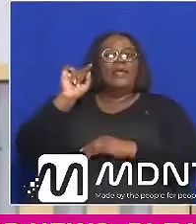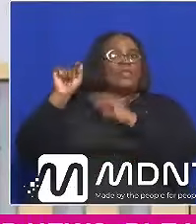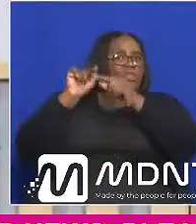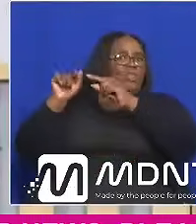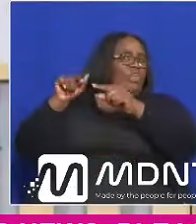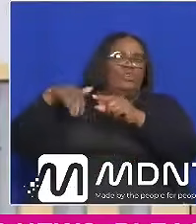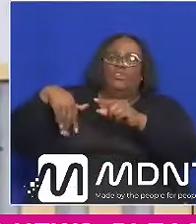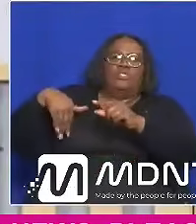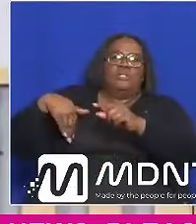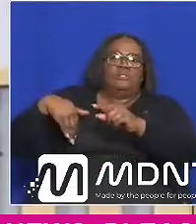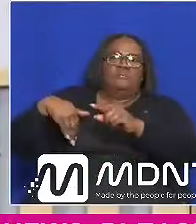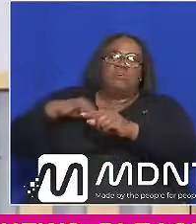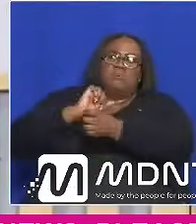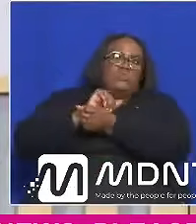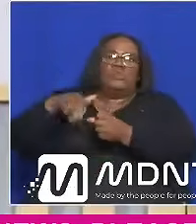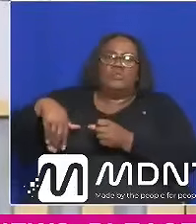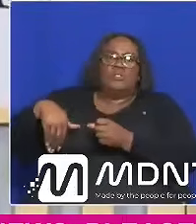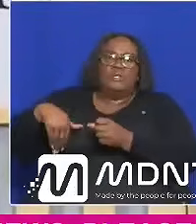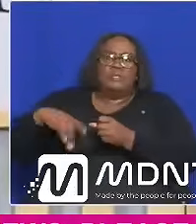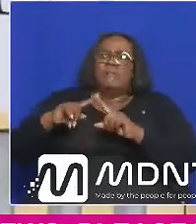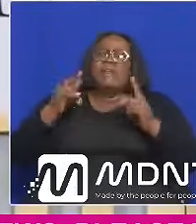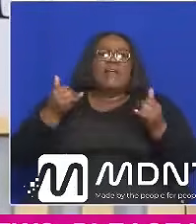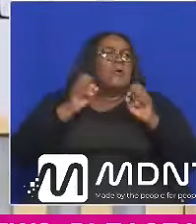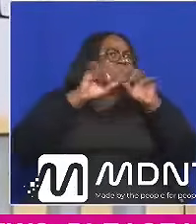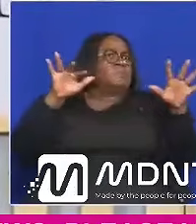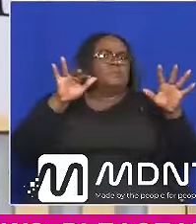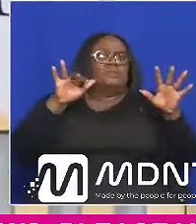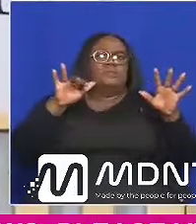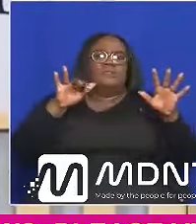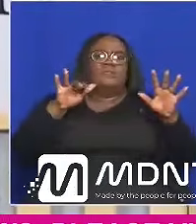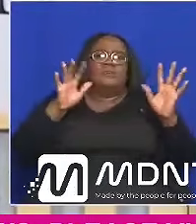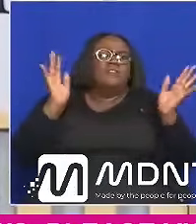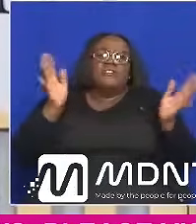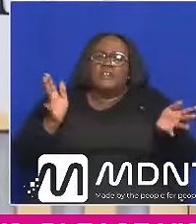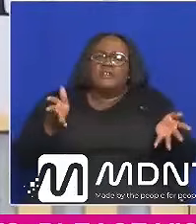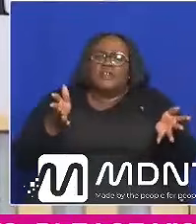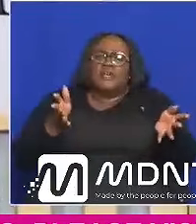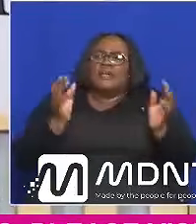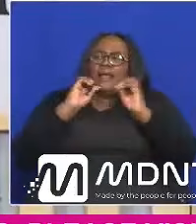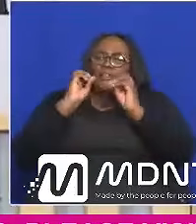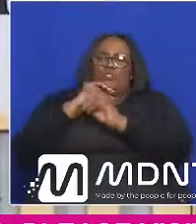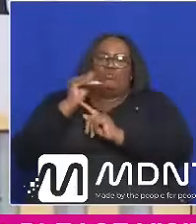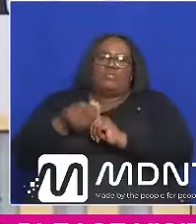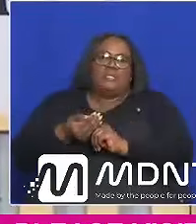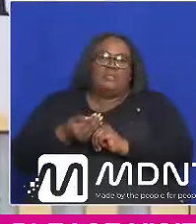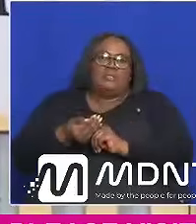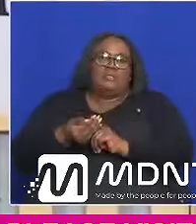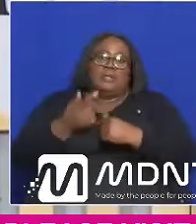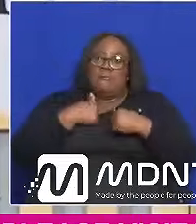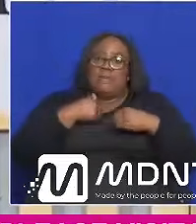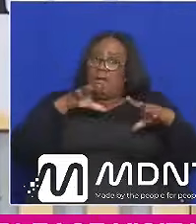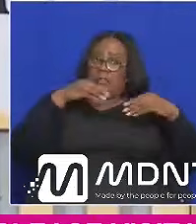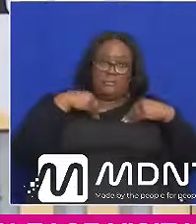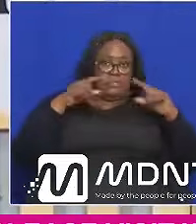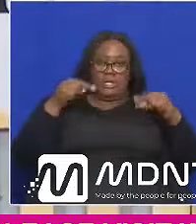anymore. So would you accept that? Myself, I won't accept that because I don't want to be the one